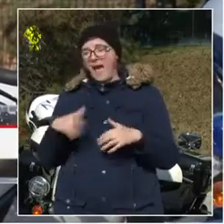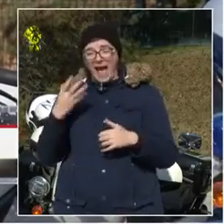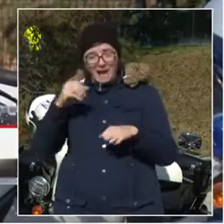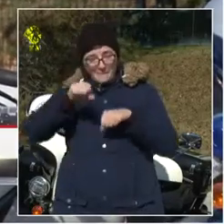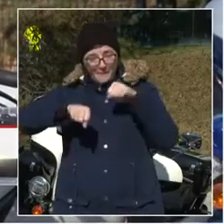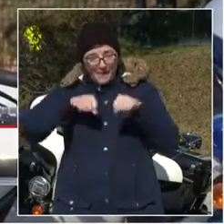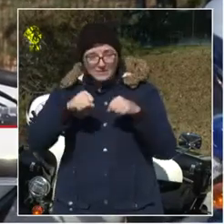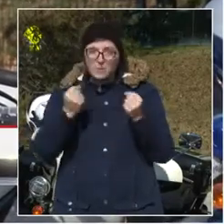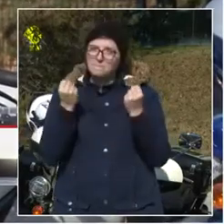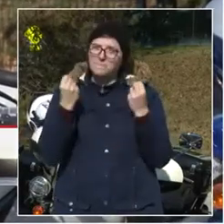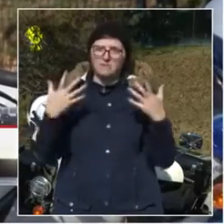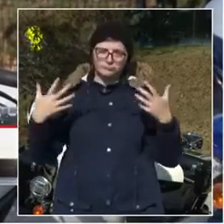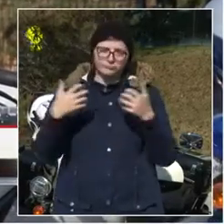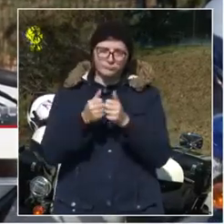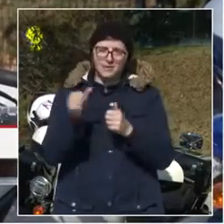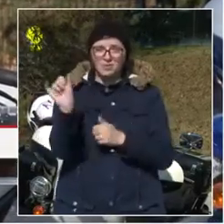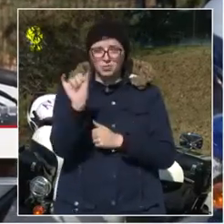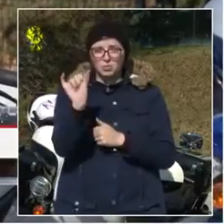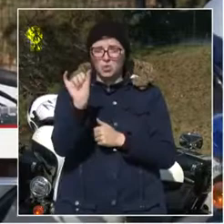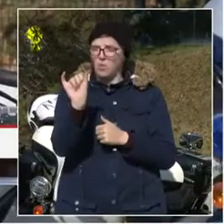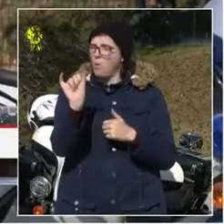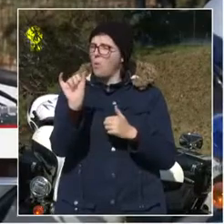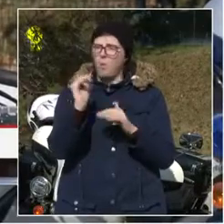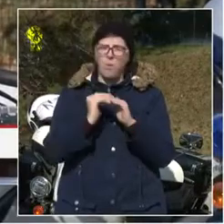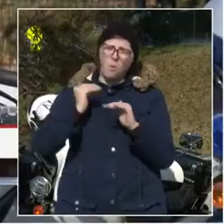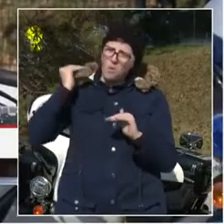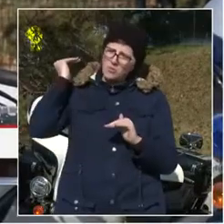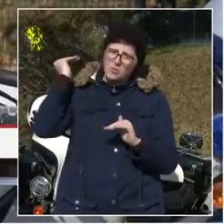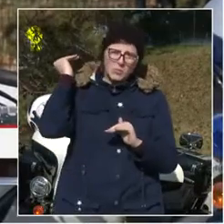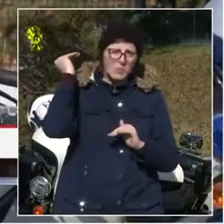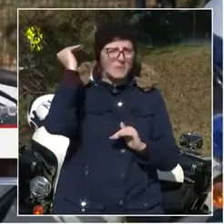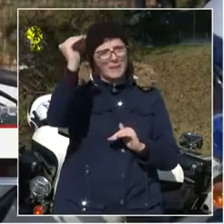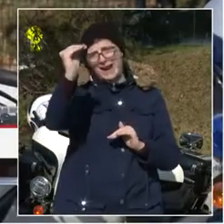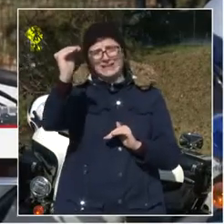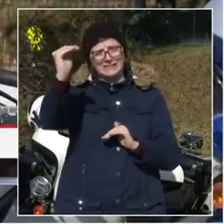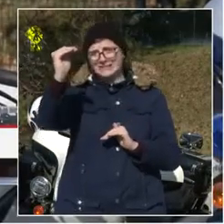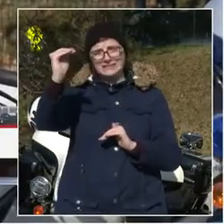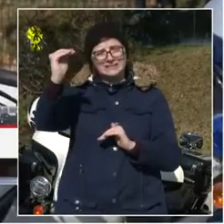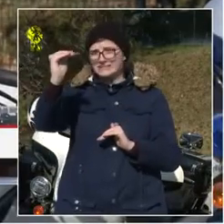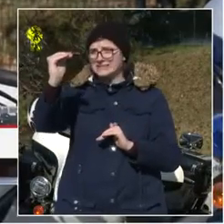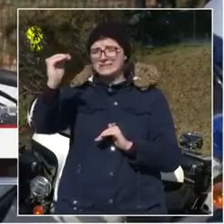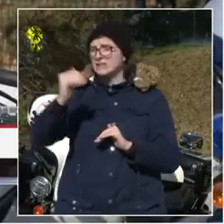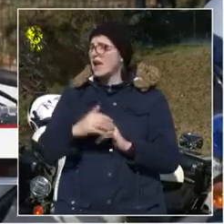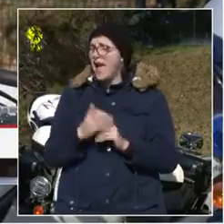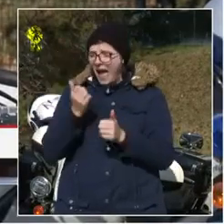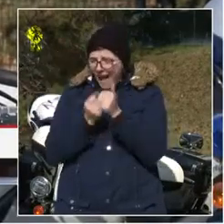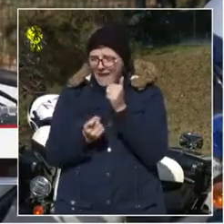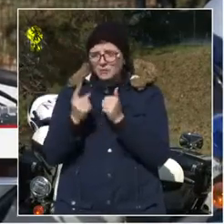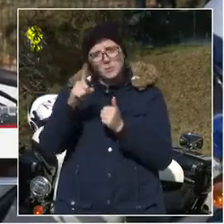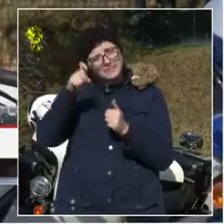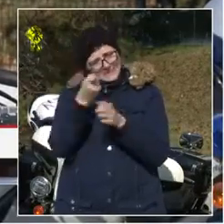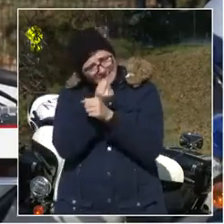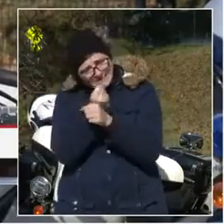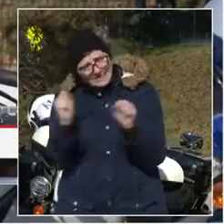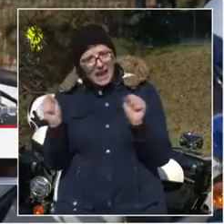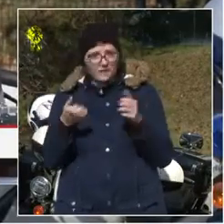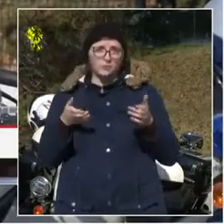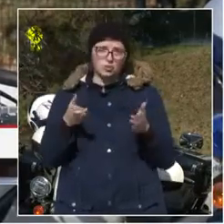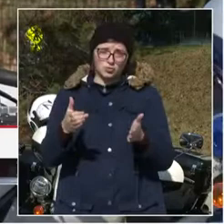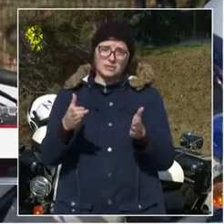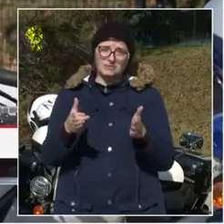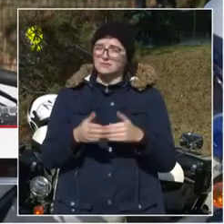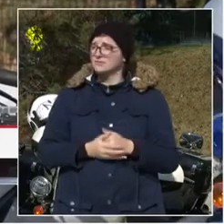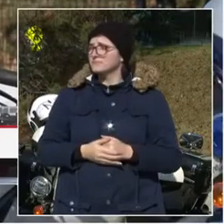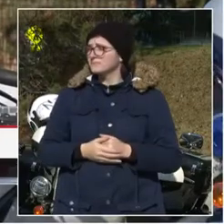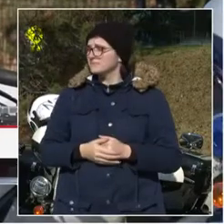DC. Those numbers are far too great, and everyone deserves safer streets. So